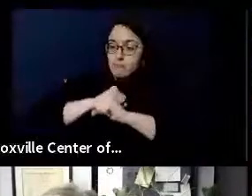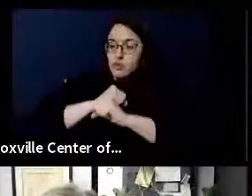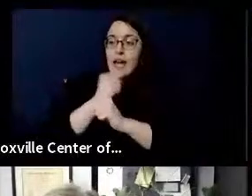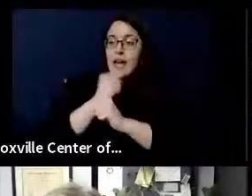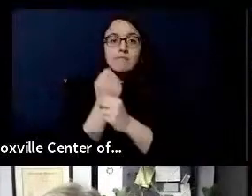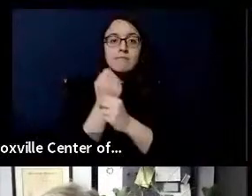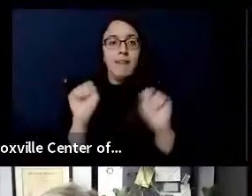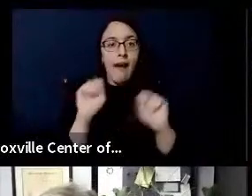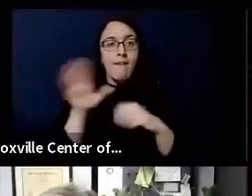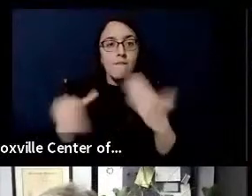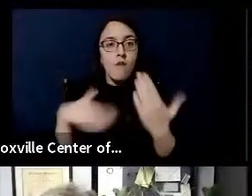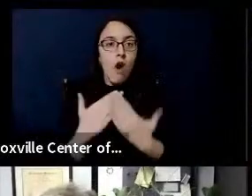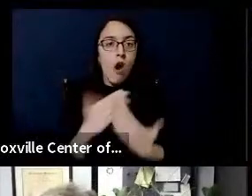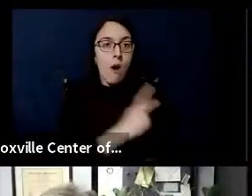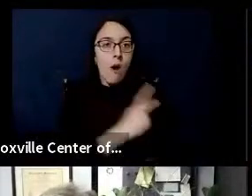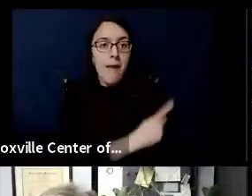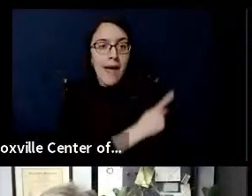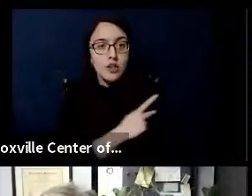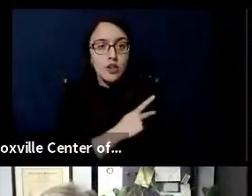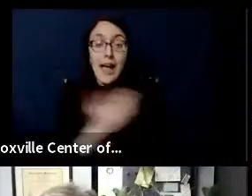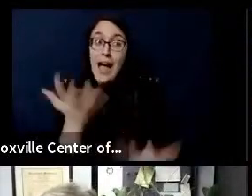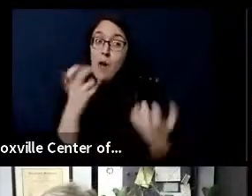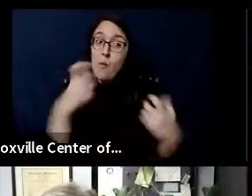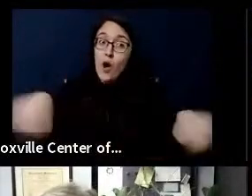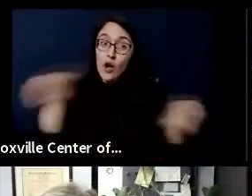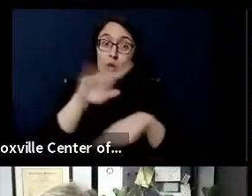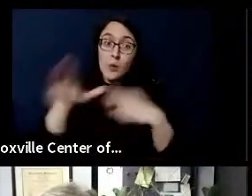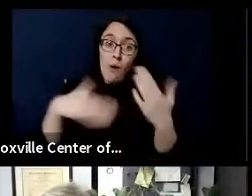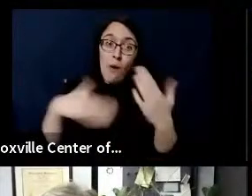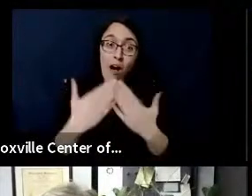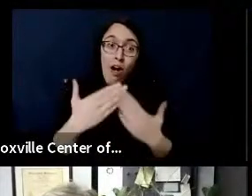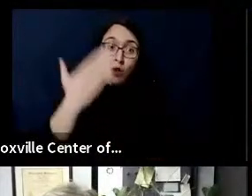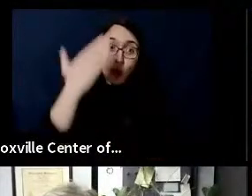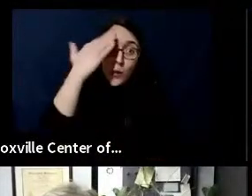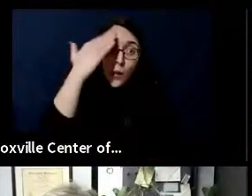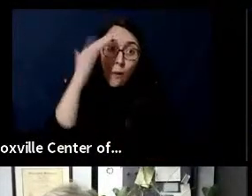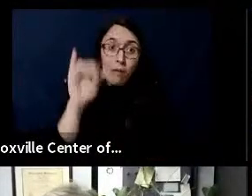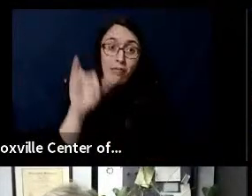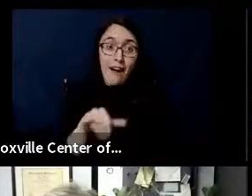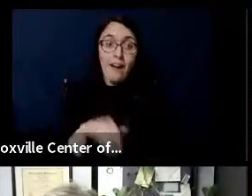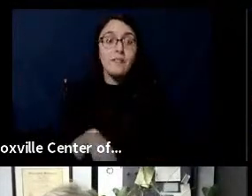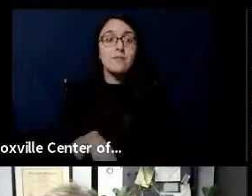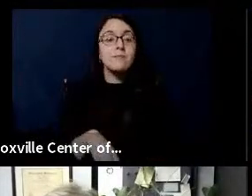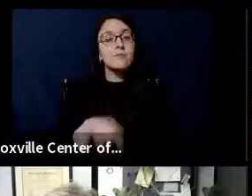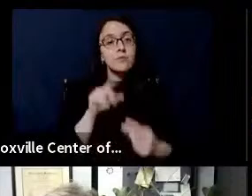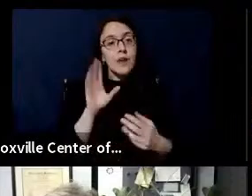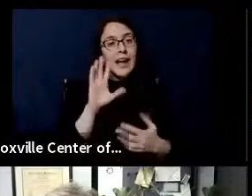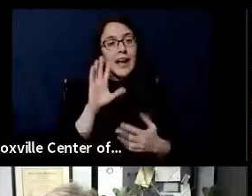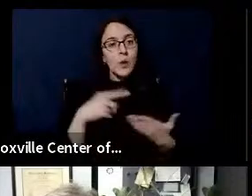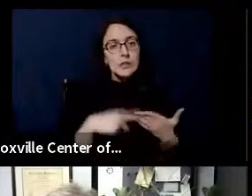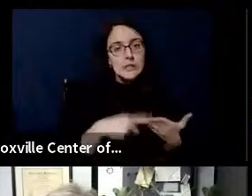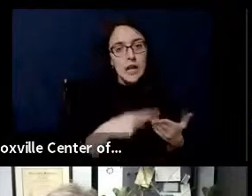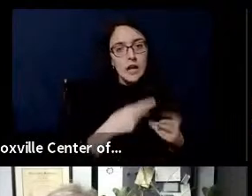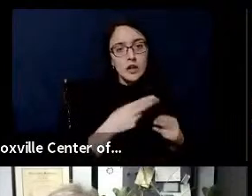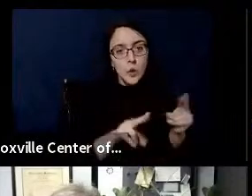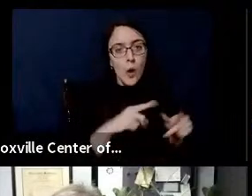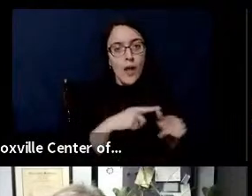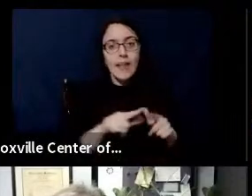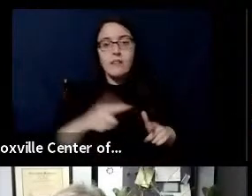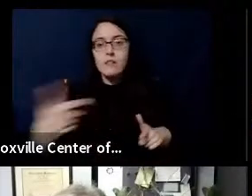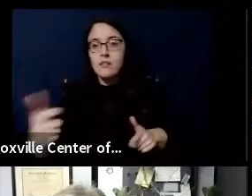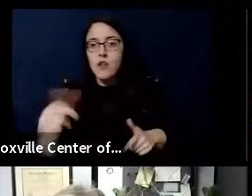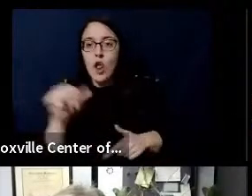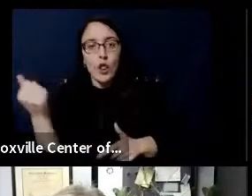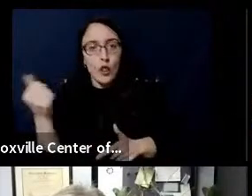So I want to be sure that that message is heard as well. Two other brief points, and then I'll turn it over to Dr. Berline if he has any other